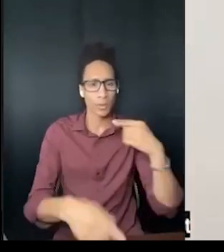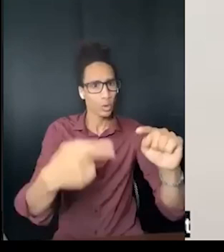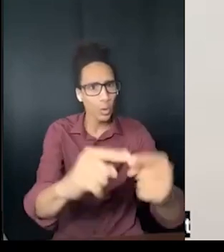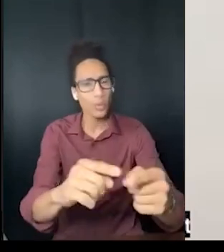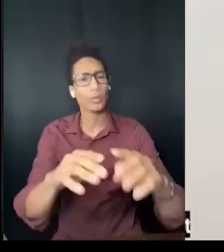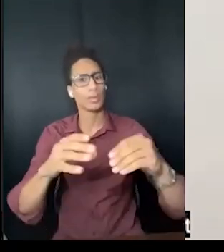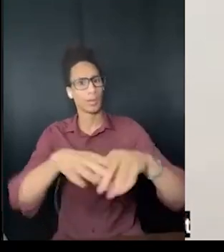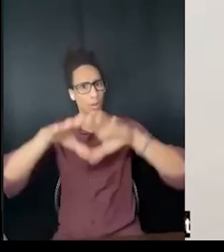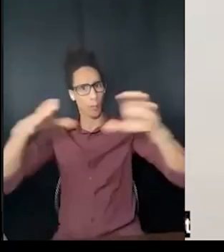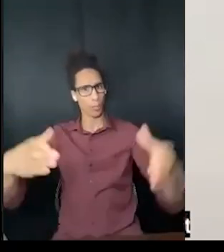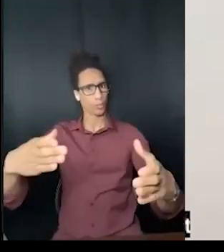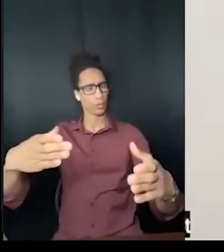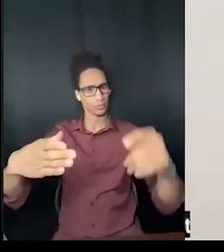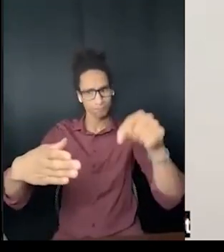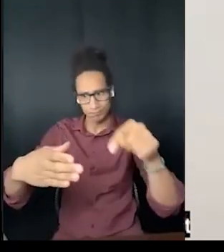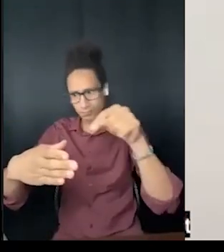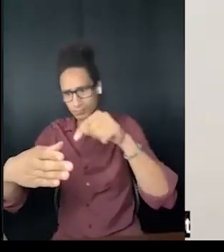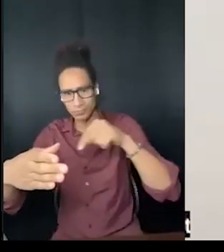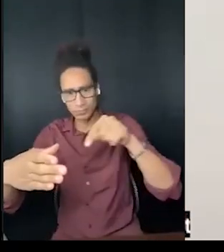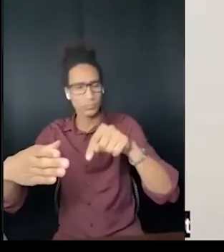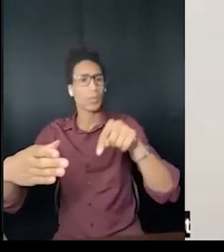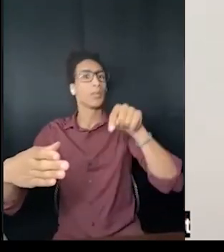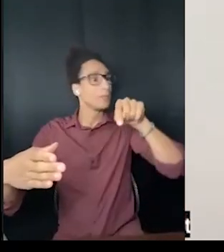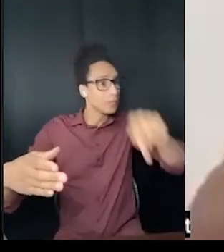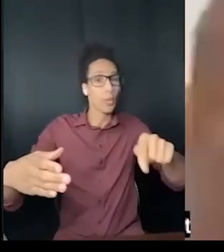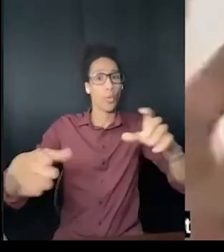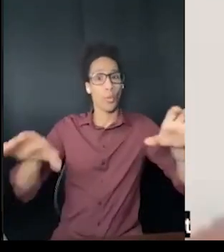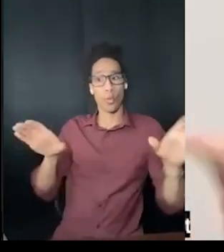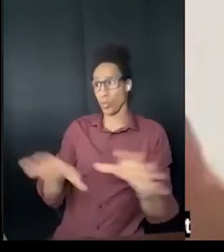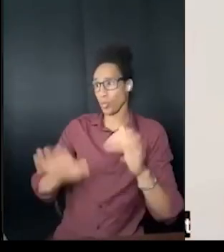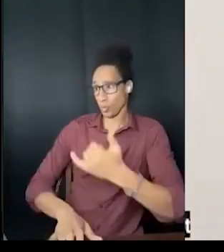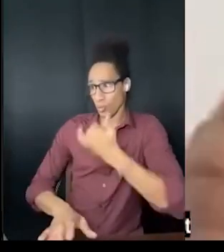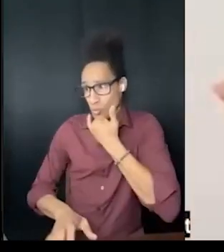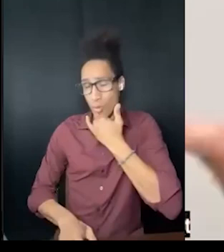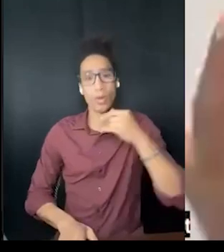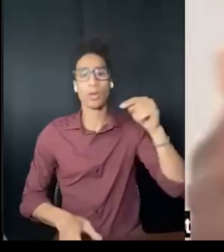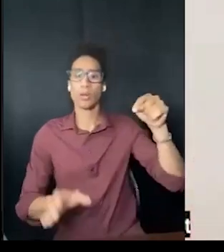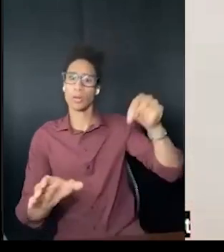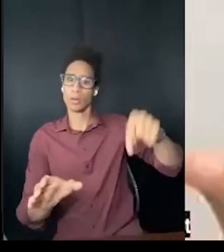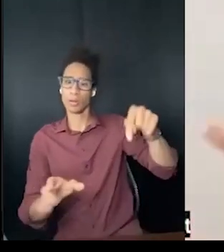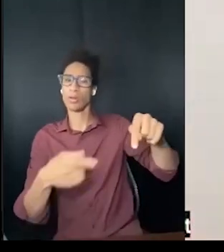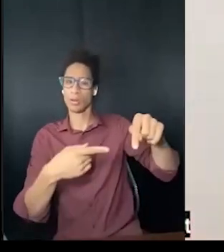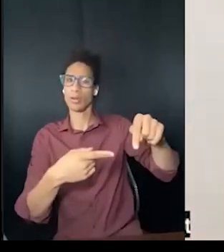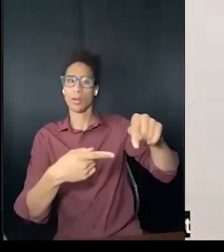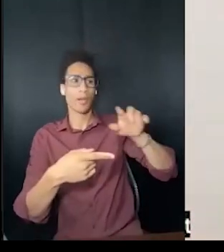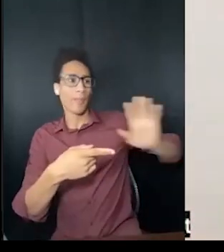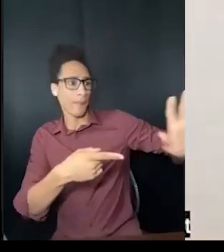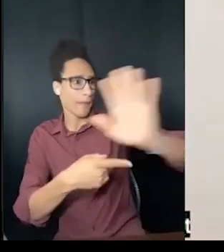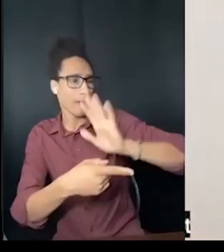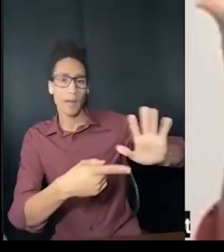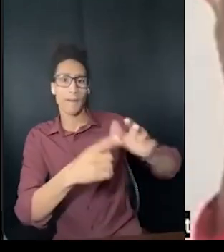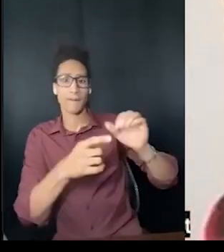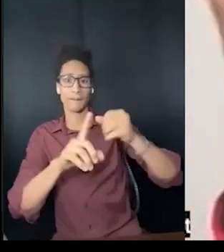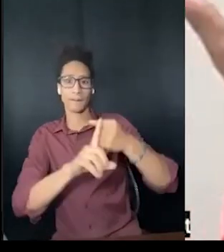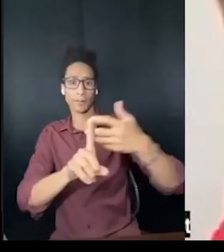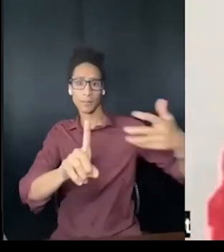of those who did the wrongdoing, we are all the fabric, we are all the threads that are interwoven. And